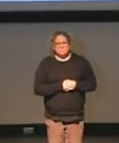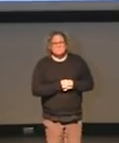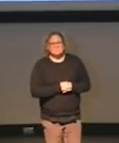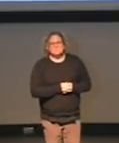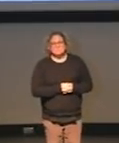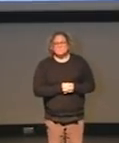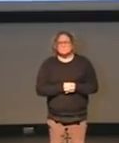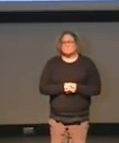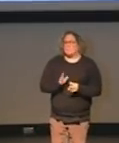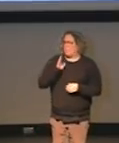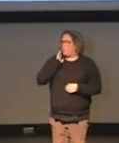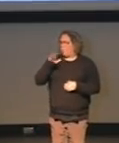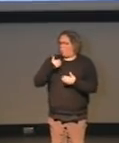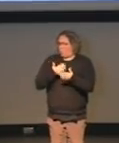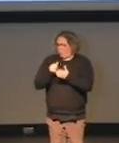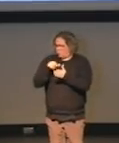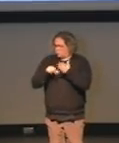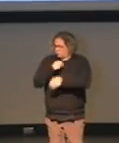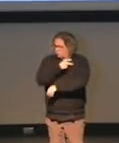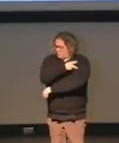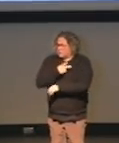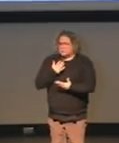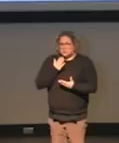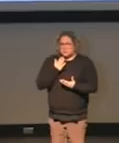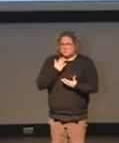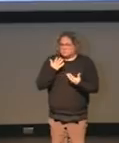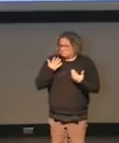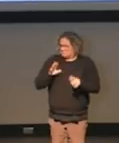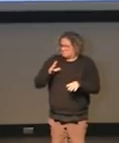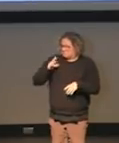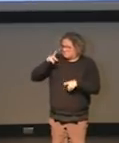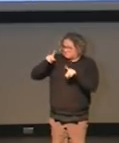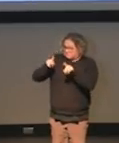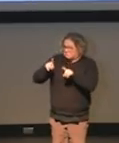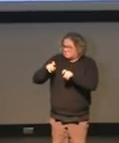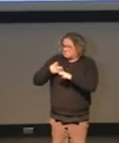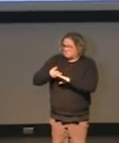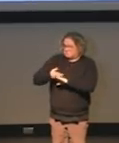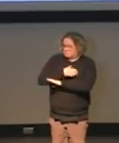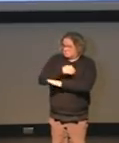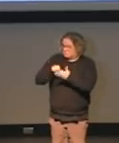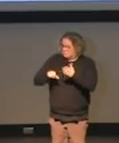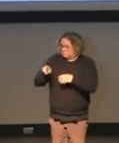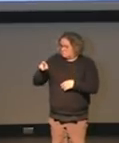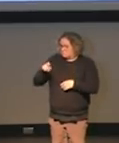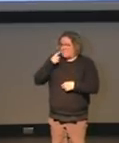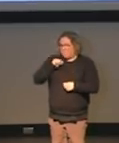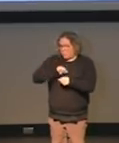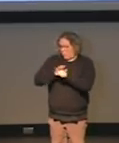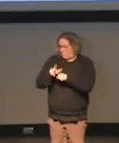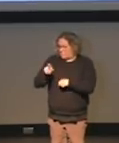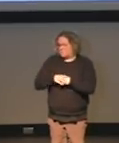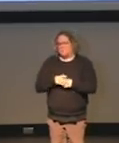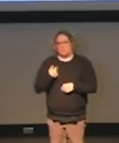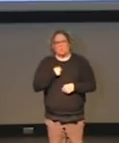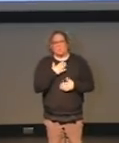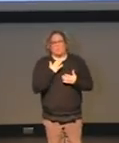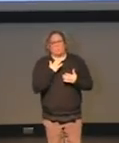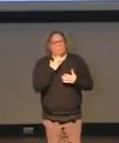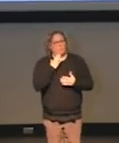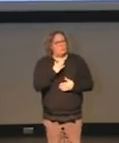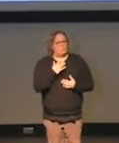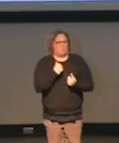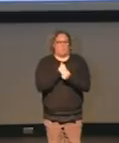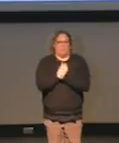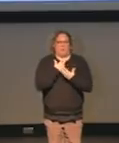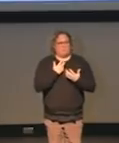Will all surgical patients be tested for COVID preoperatively? So we'd love to get to the point where we